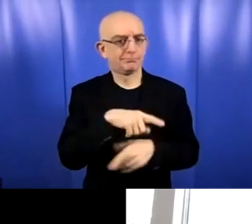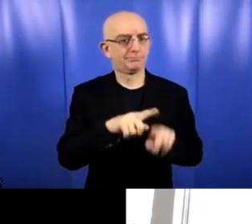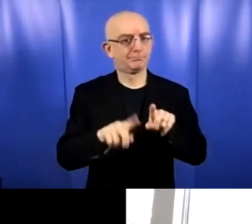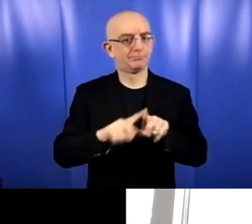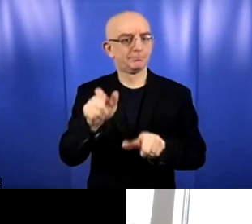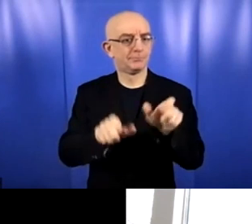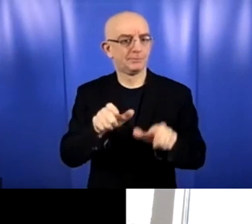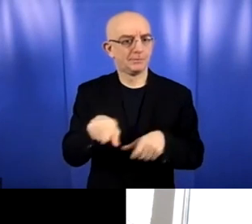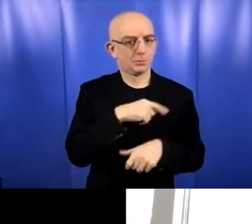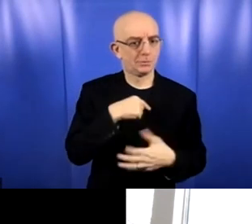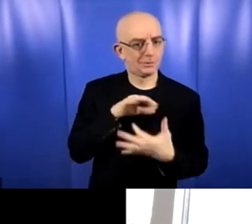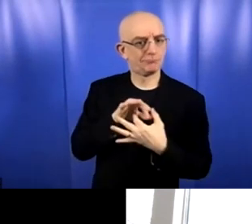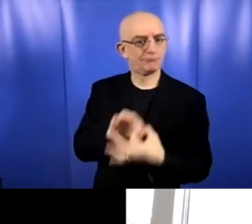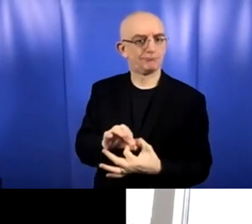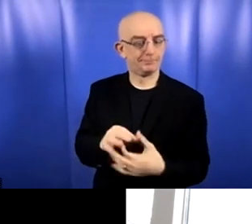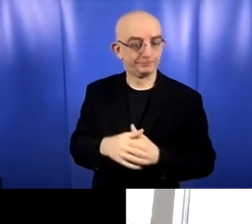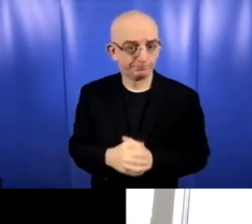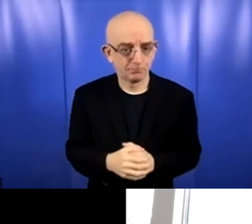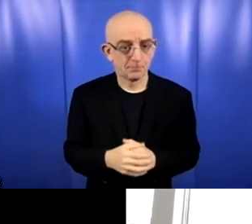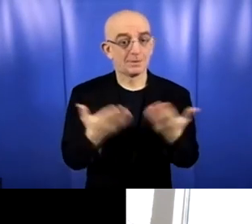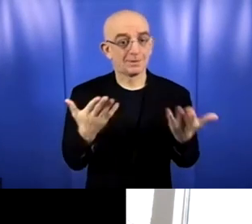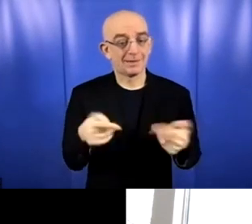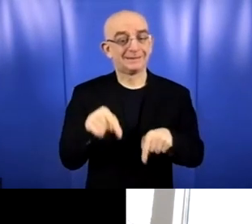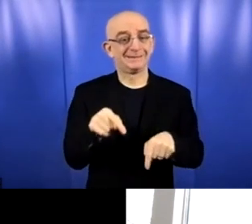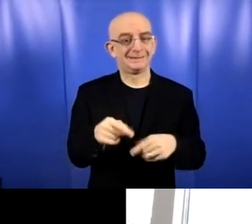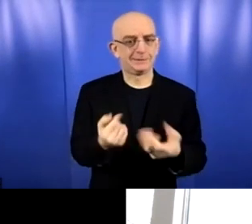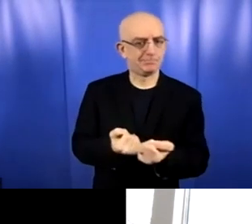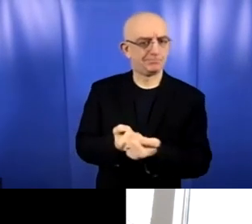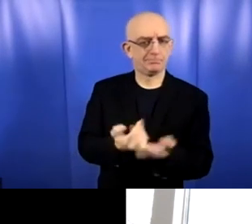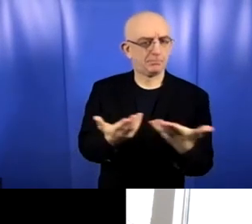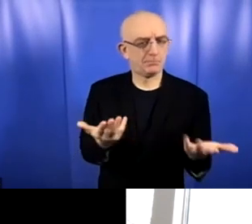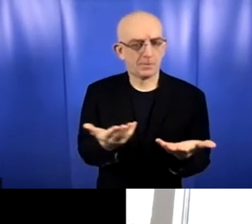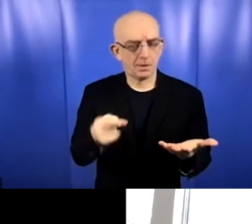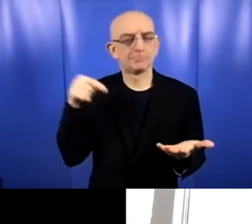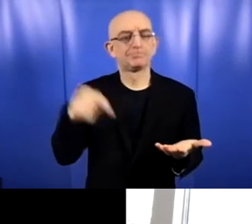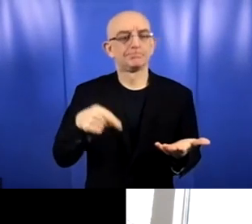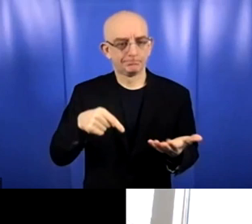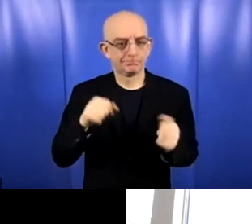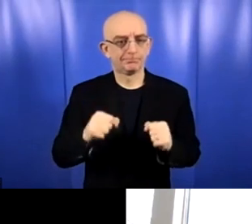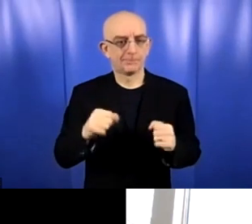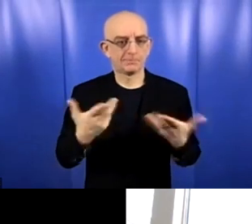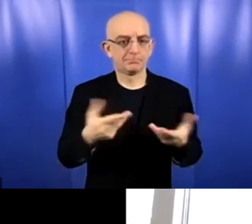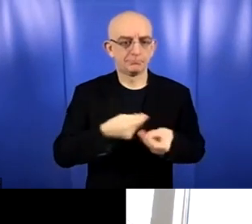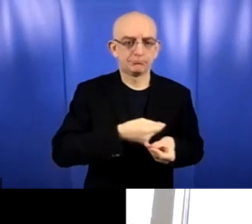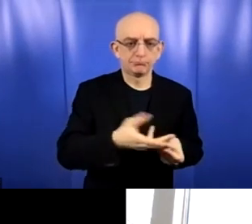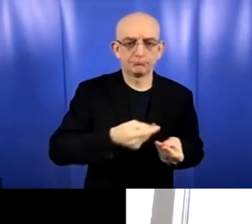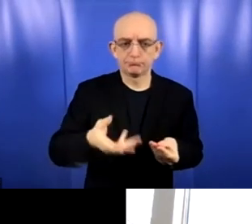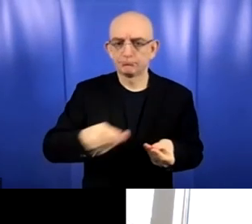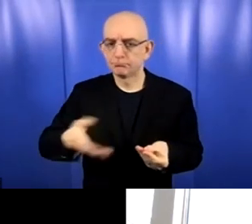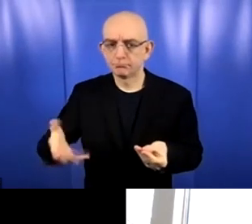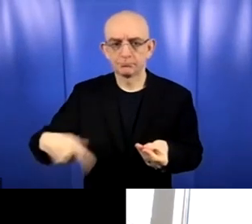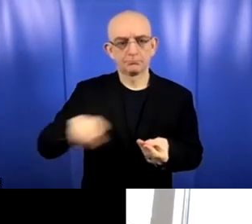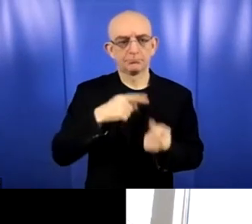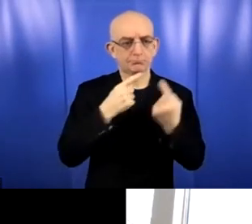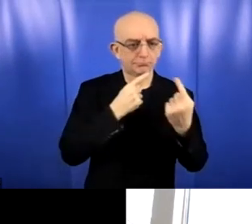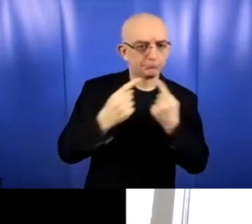fields. HCR sought to do that, among other ways, through publishing cutting-edge research, and we've sought to do that in the